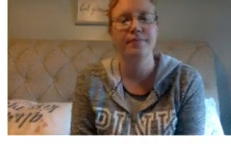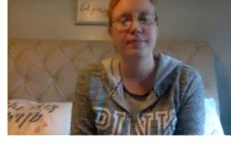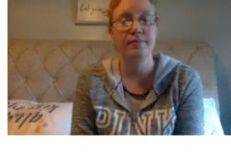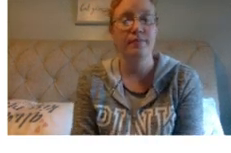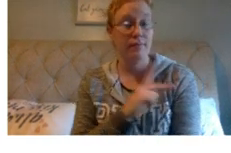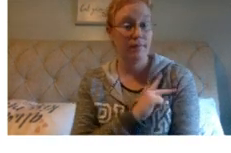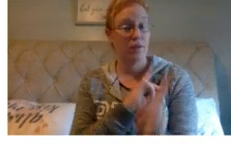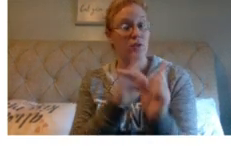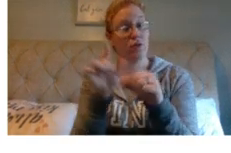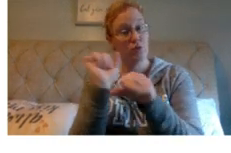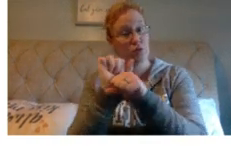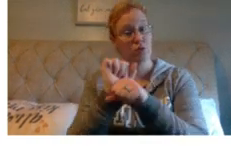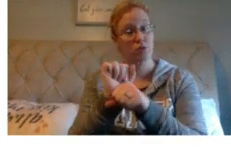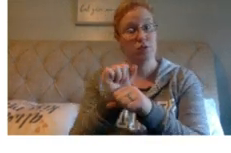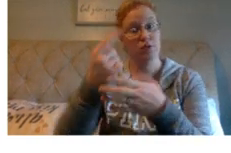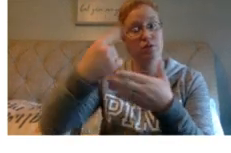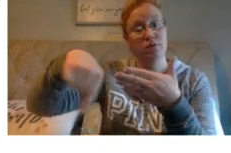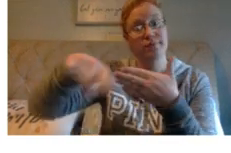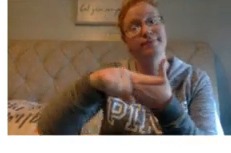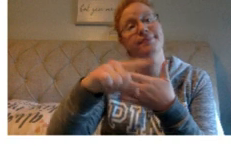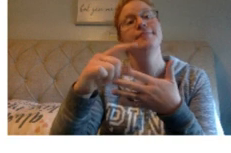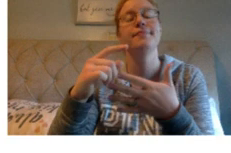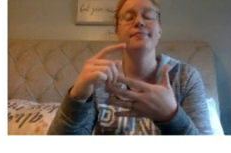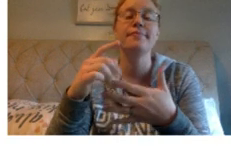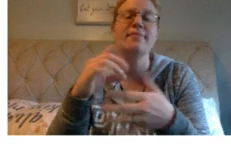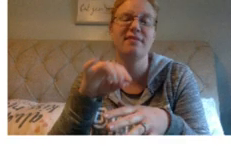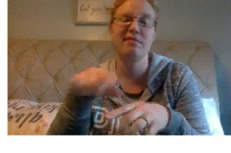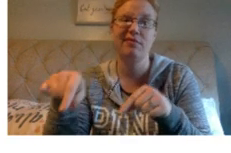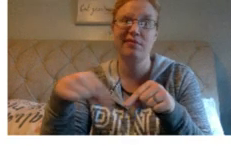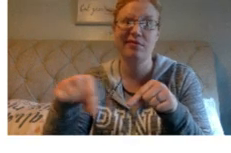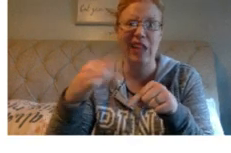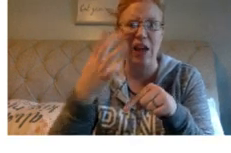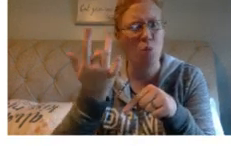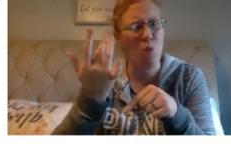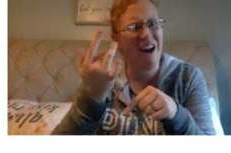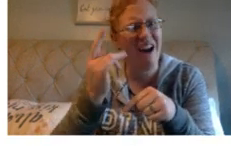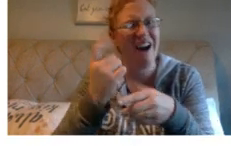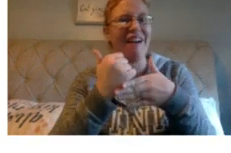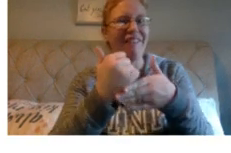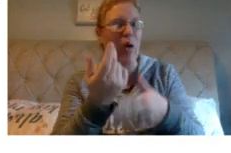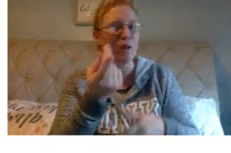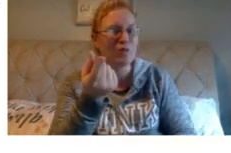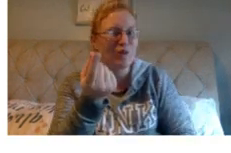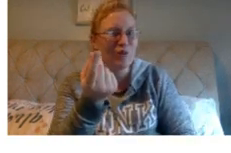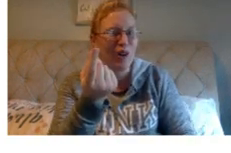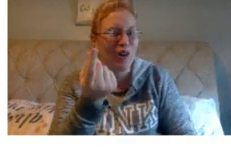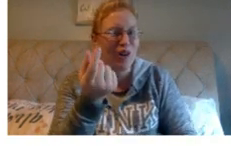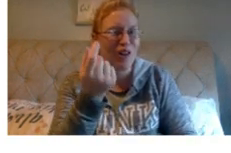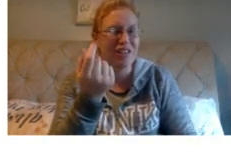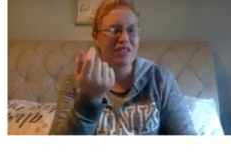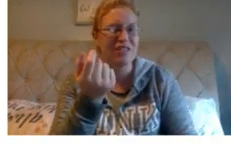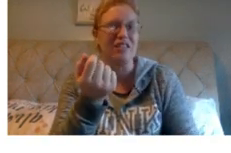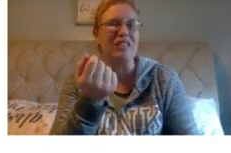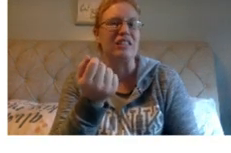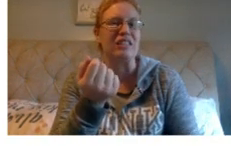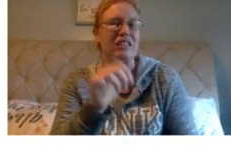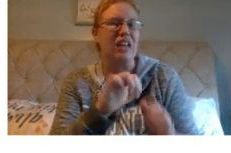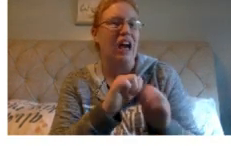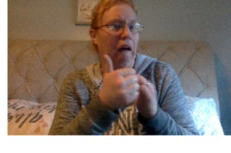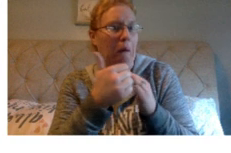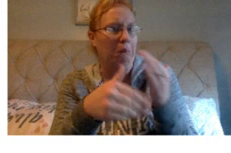So Keisha goes to work on the next day, and she kind of gets nervous because she has to help this dog, doesn't she? How